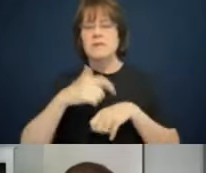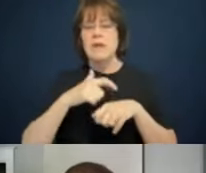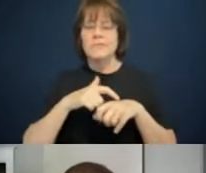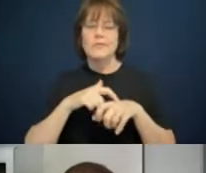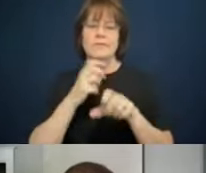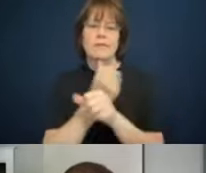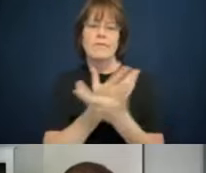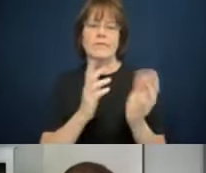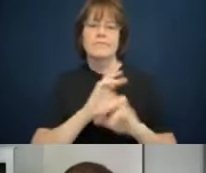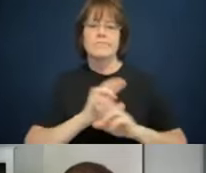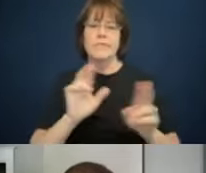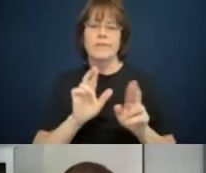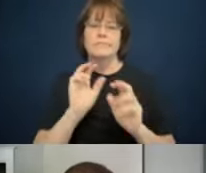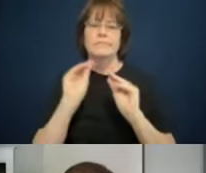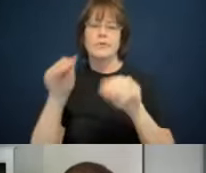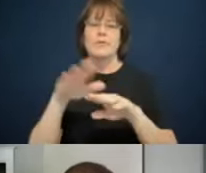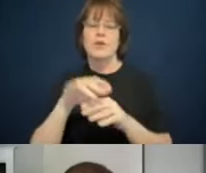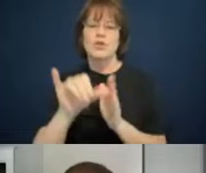it on YouTube and things. So,